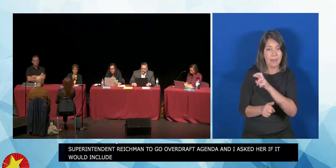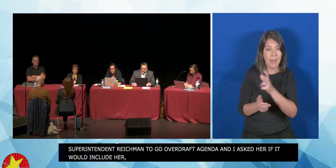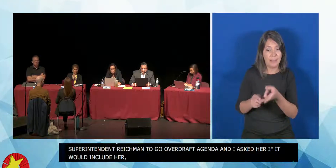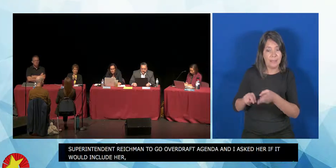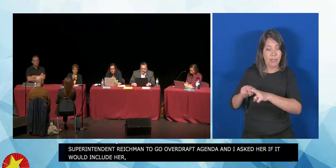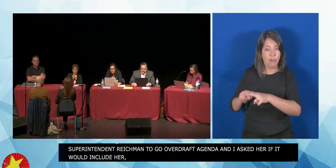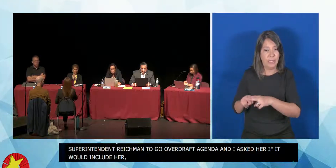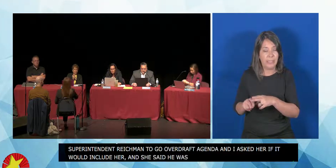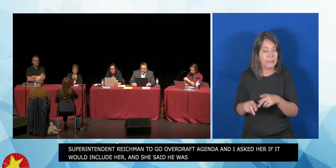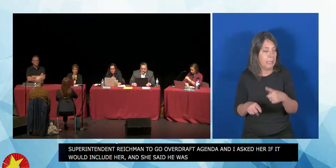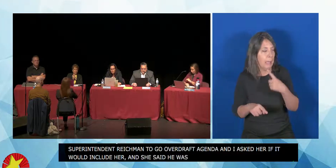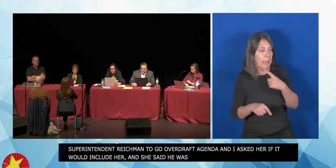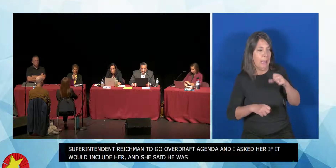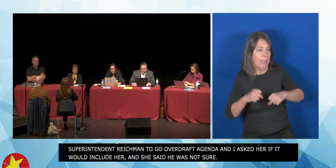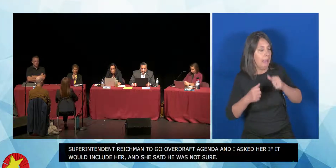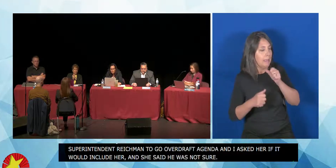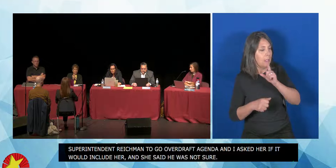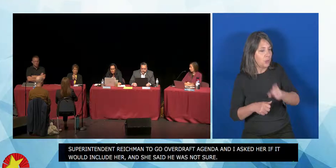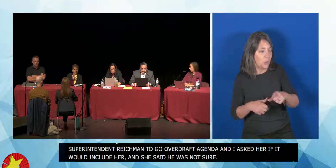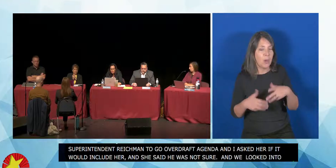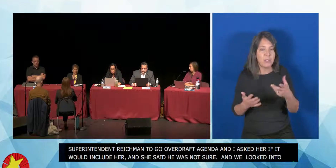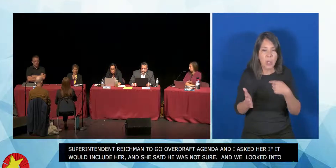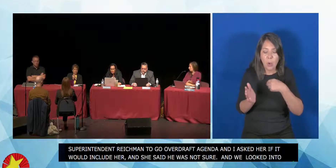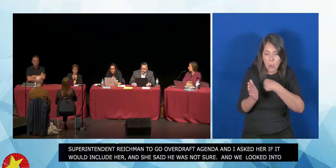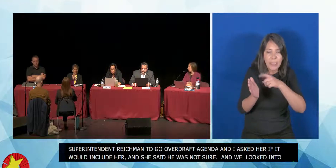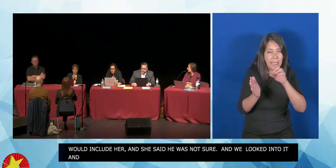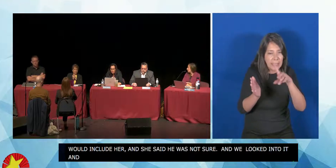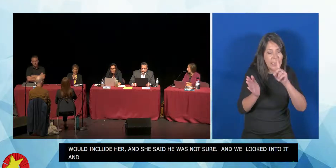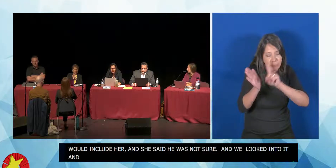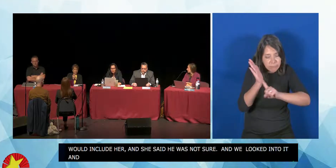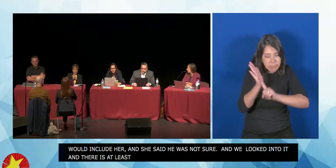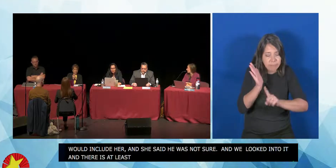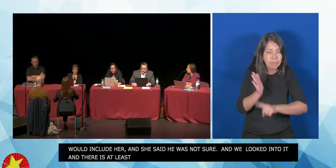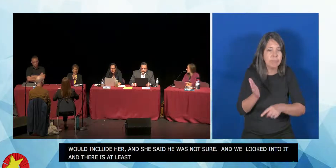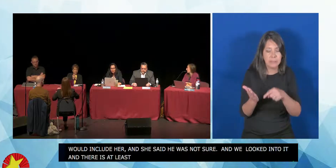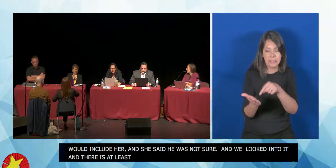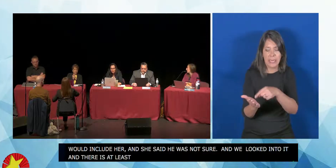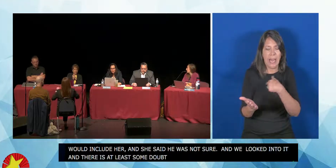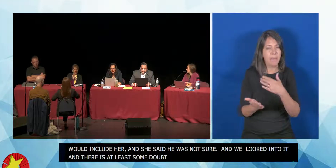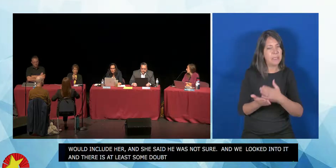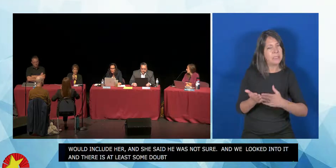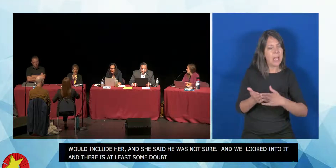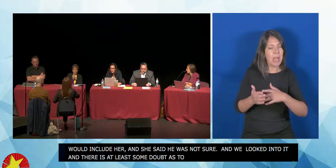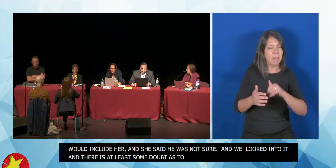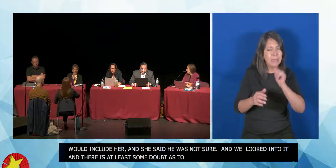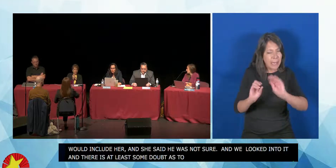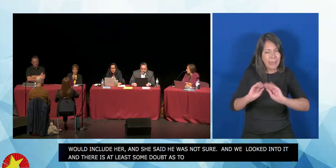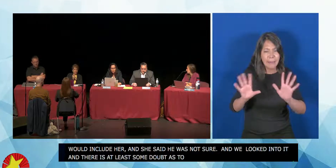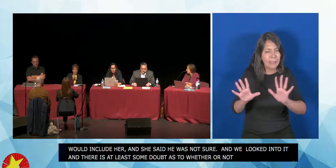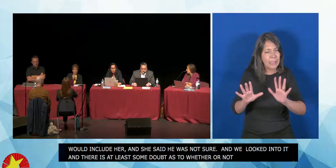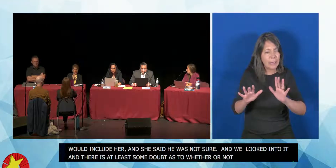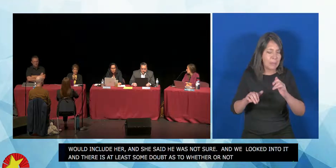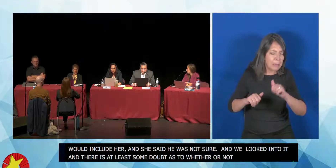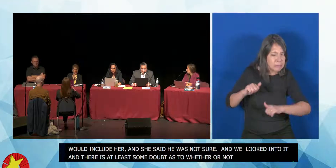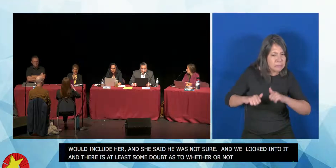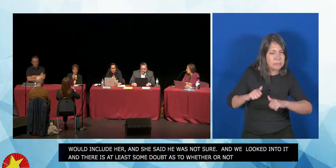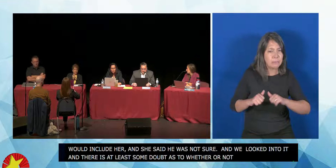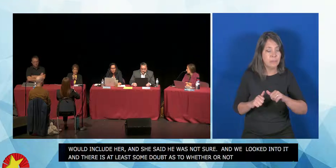it, and there's at least some doubt as to whether or not the legislature